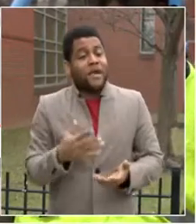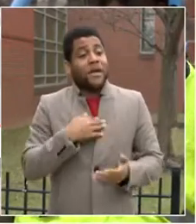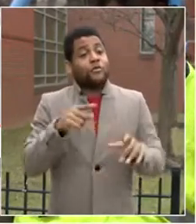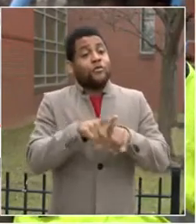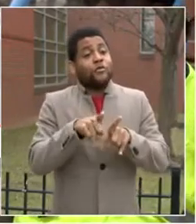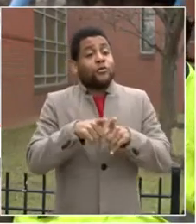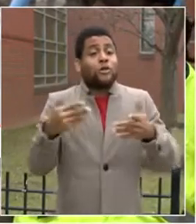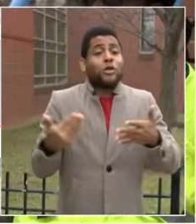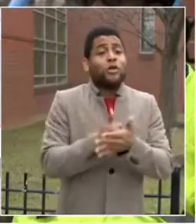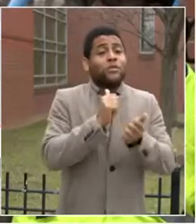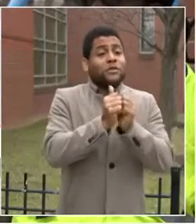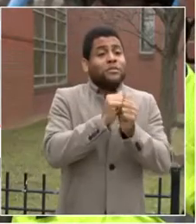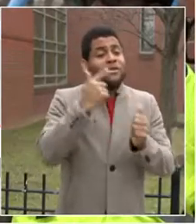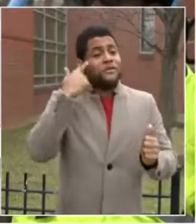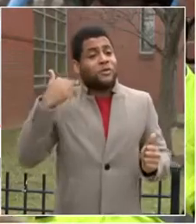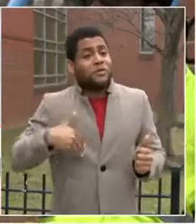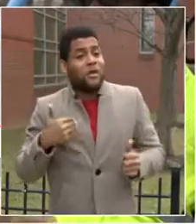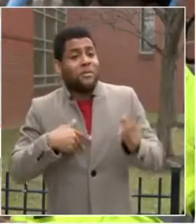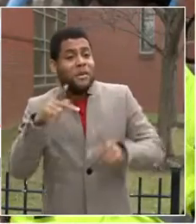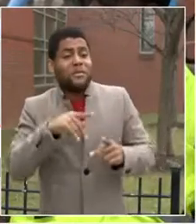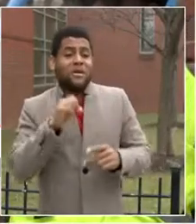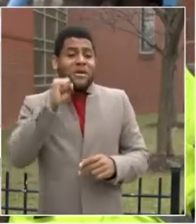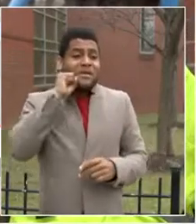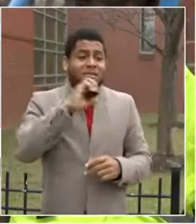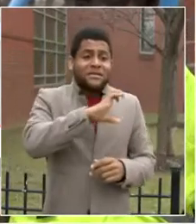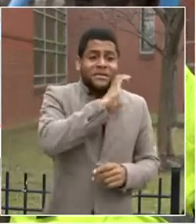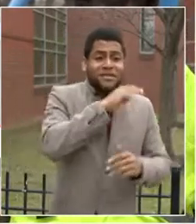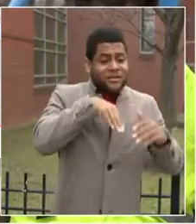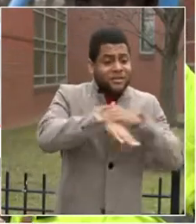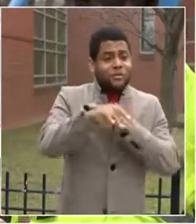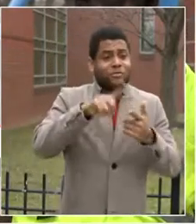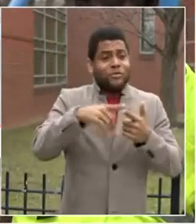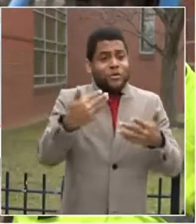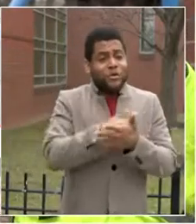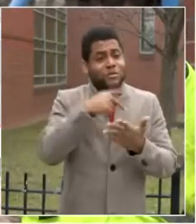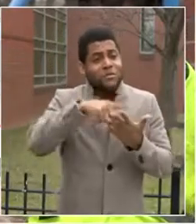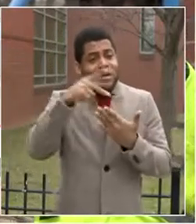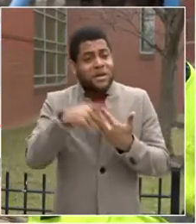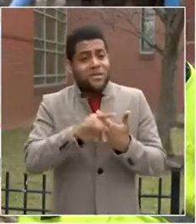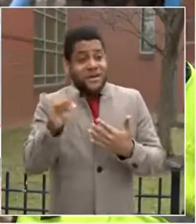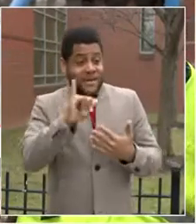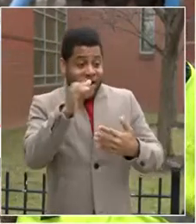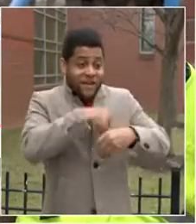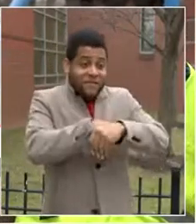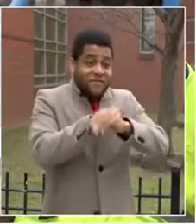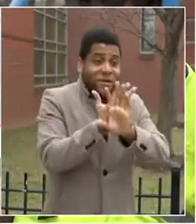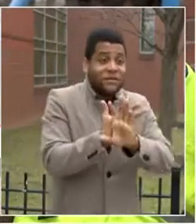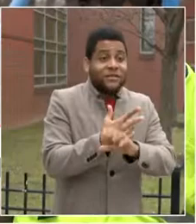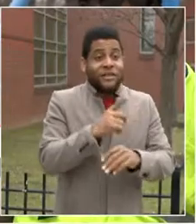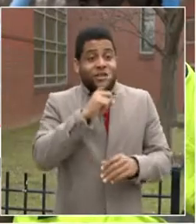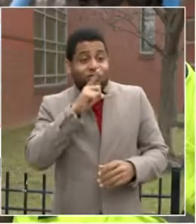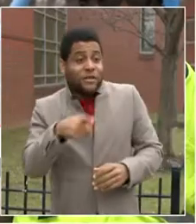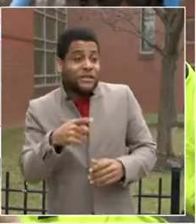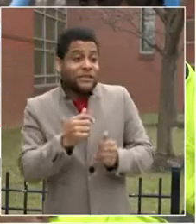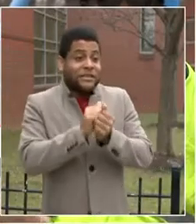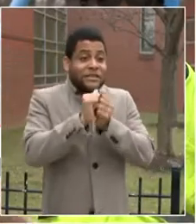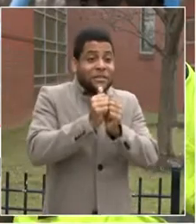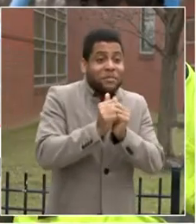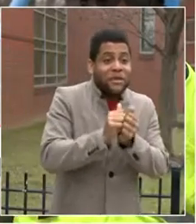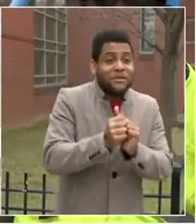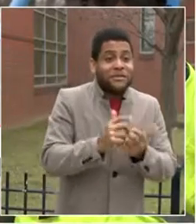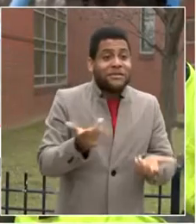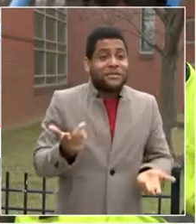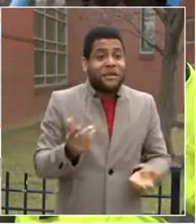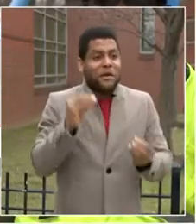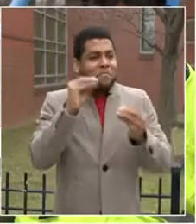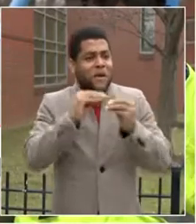and our seniors. We'll be able to get into new programming like virtual reality and e-sports. We'll be able to classes that